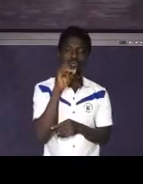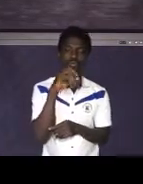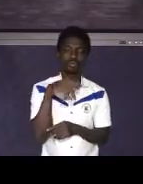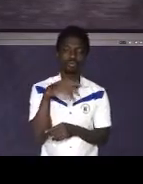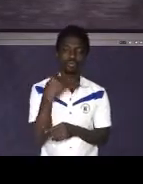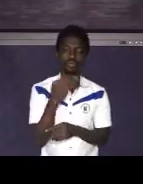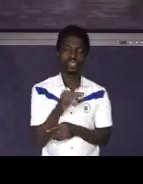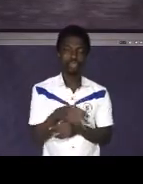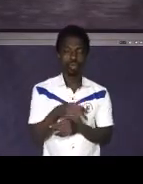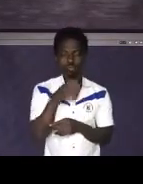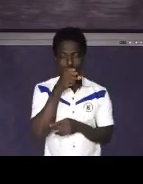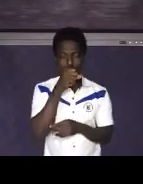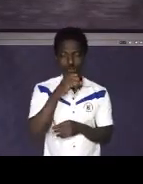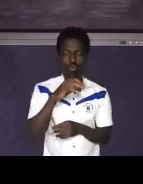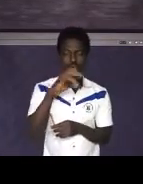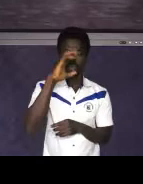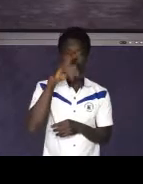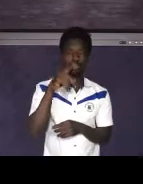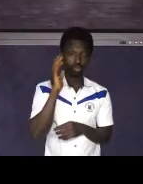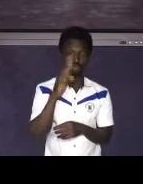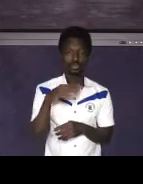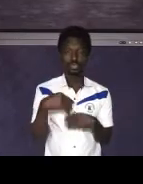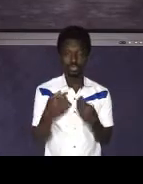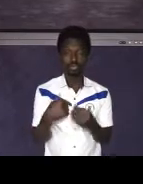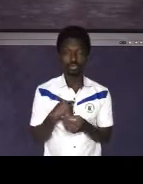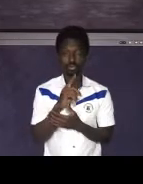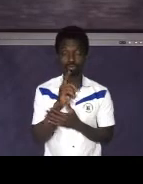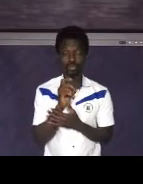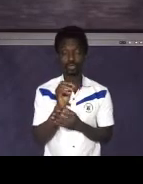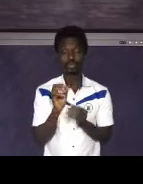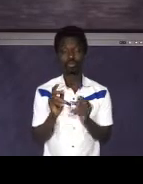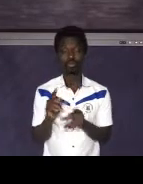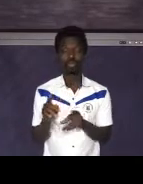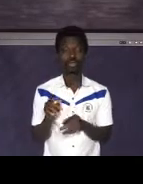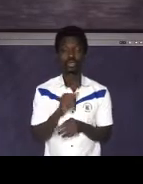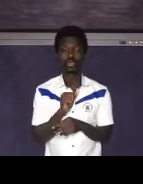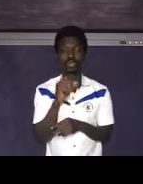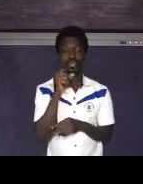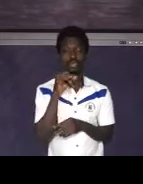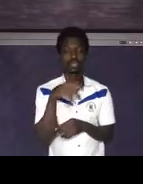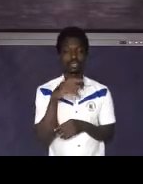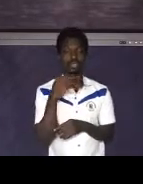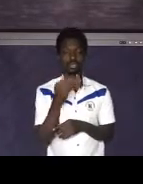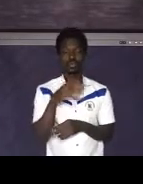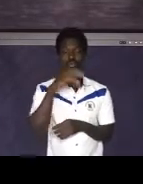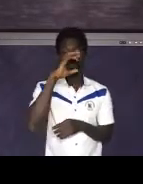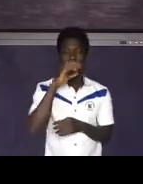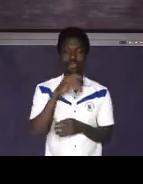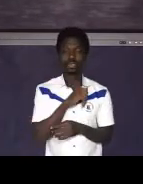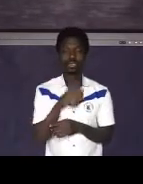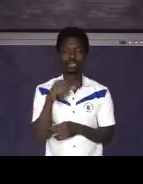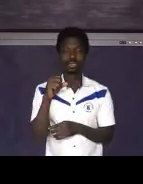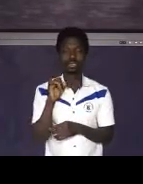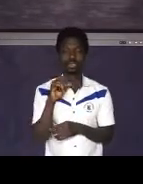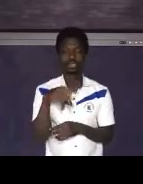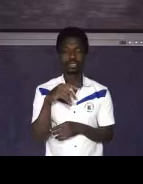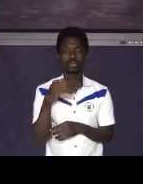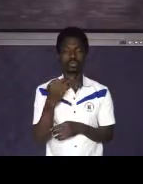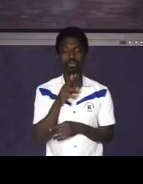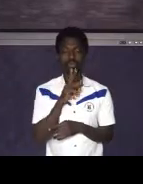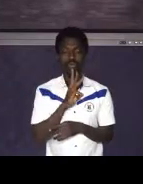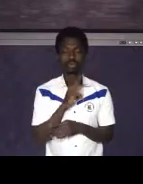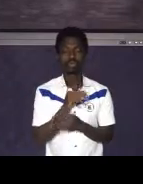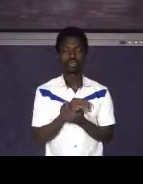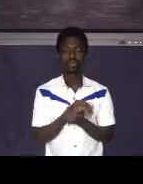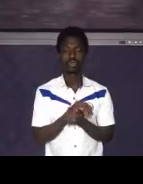of your orange drink. Will you give me? Okay, so a sip of drink or a sip of